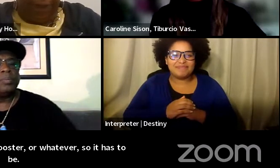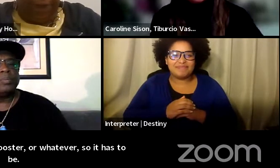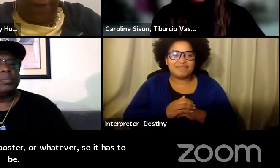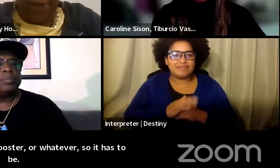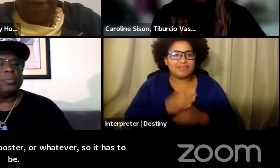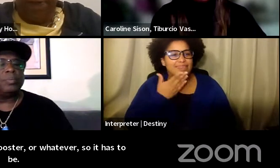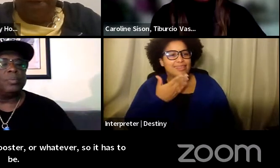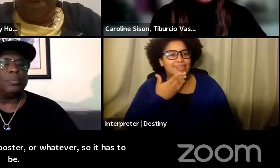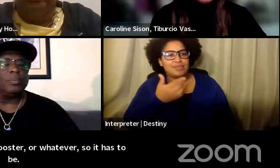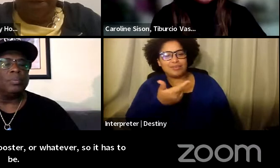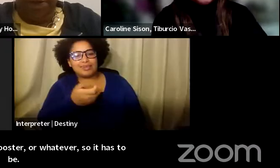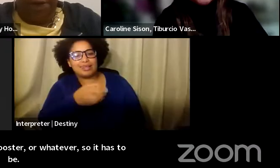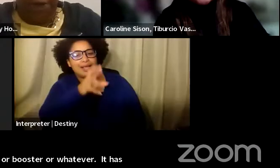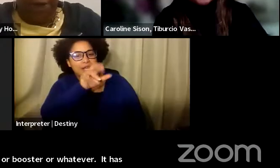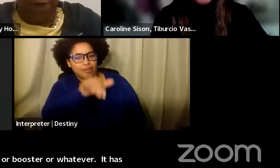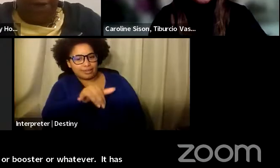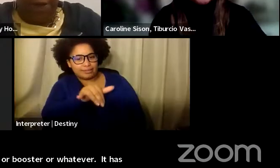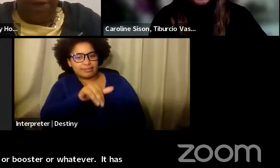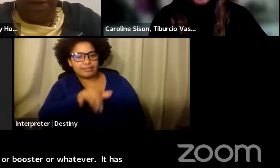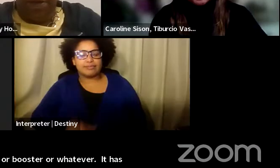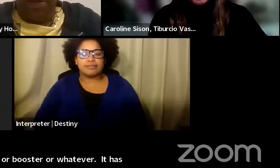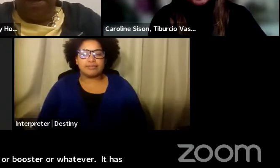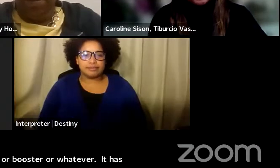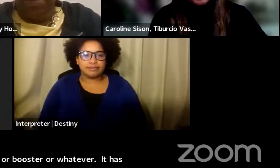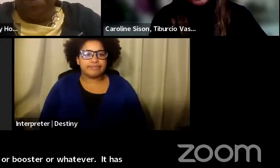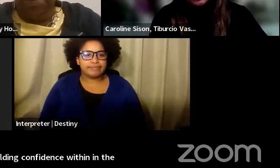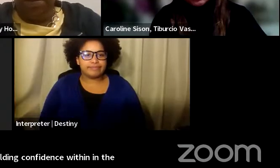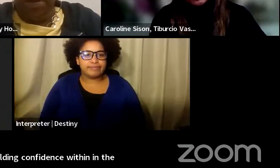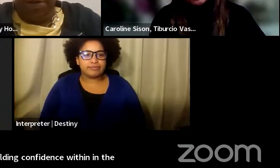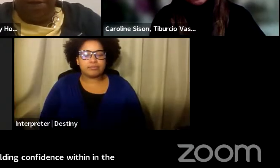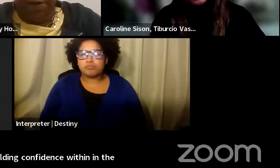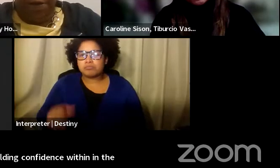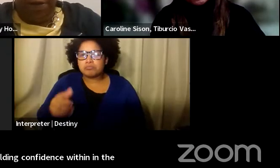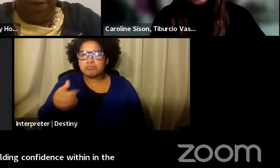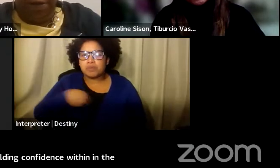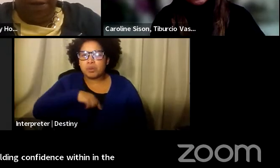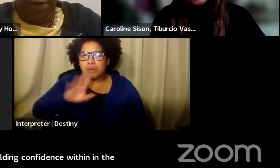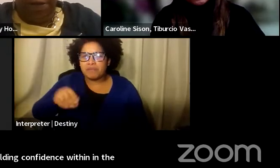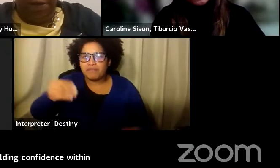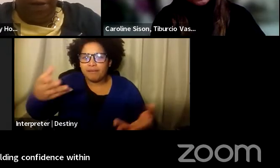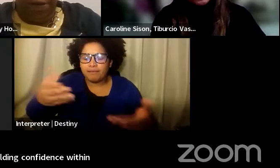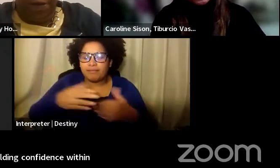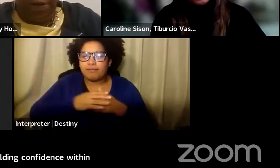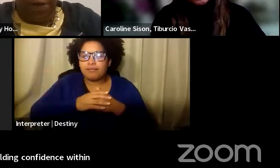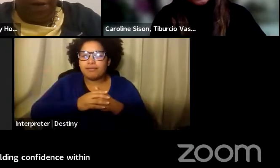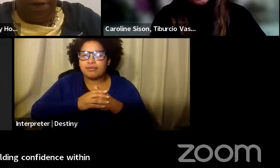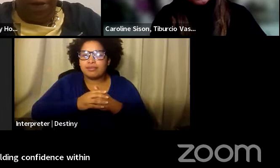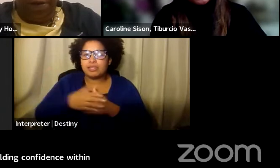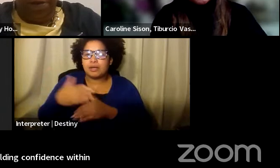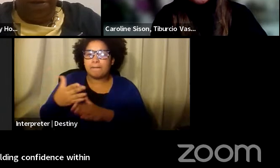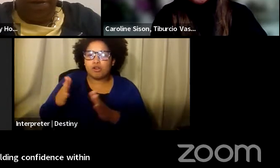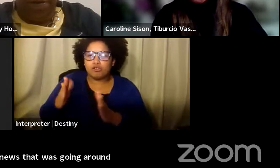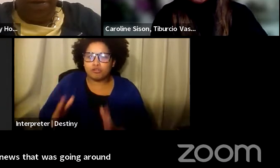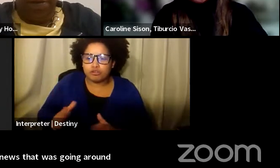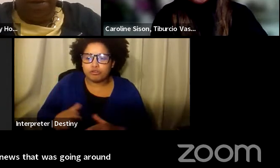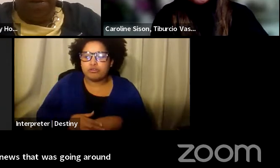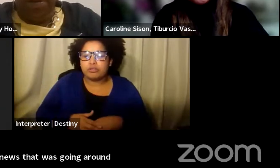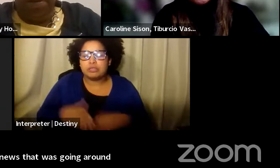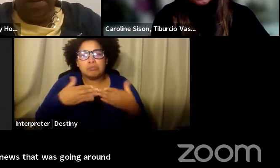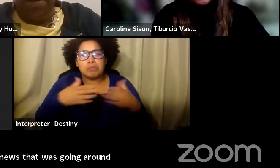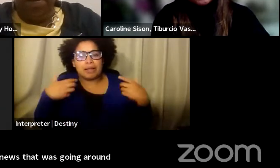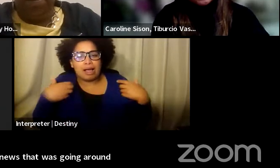Thanks, Gary. Any other thoughts on what it is that we can provide as either as partners or as the public